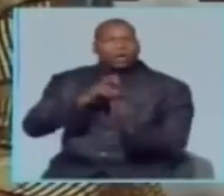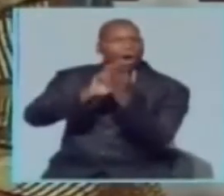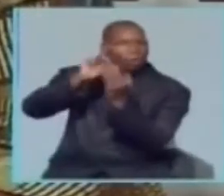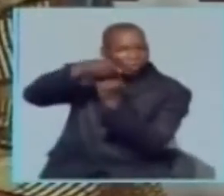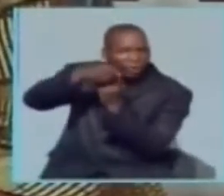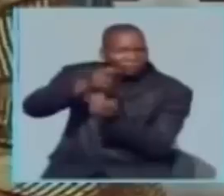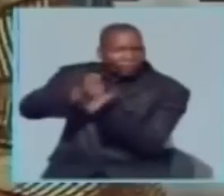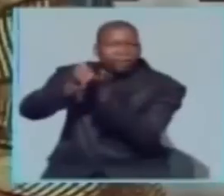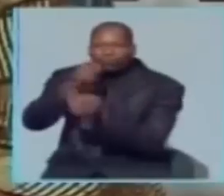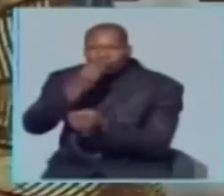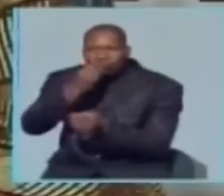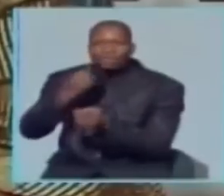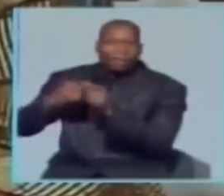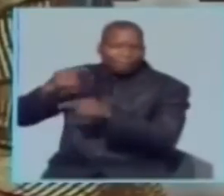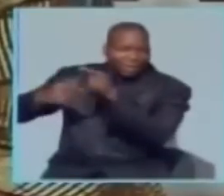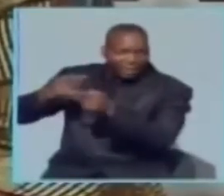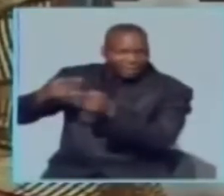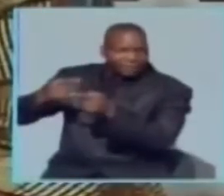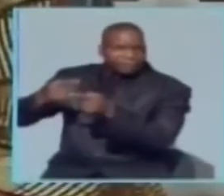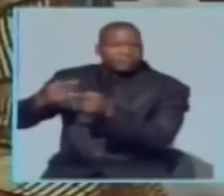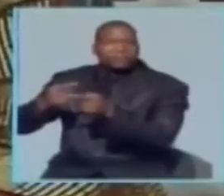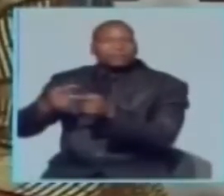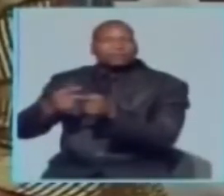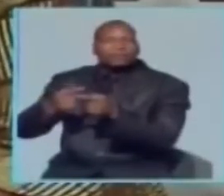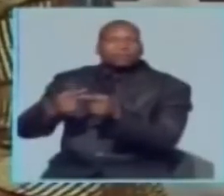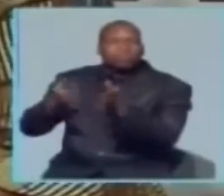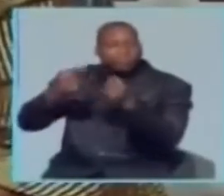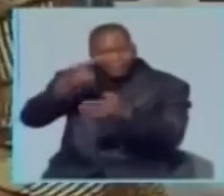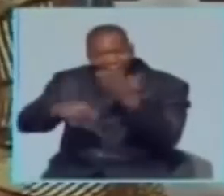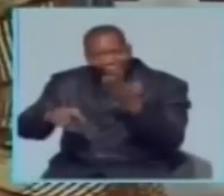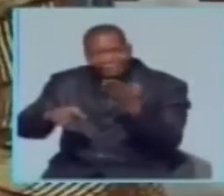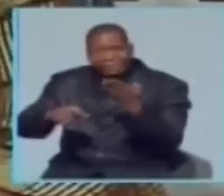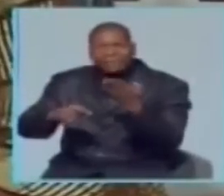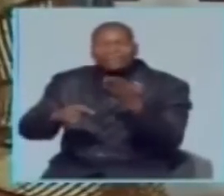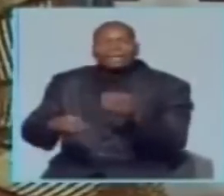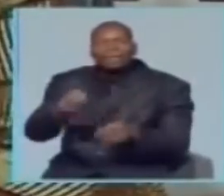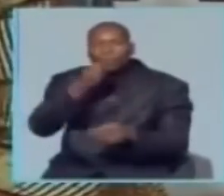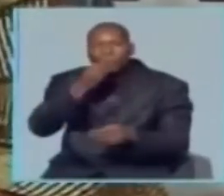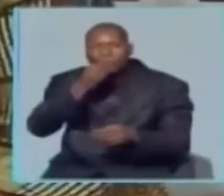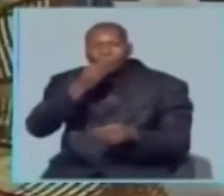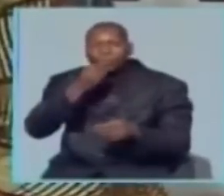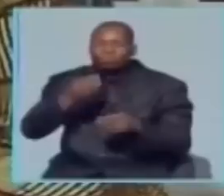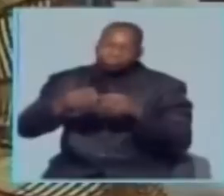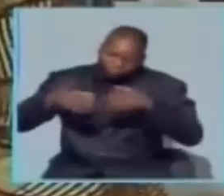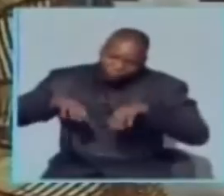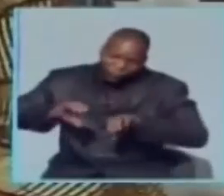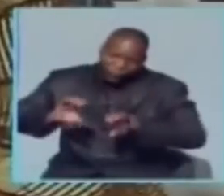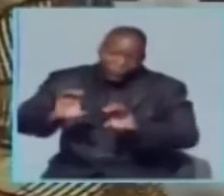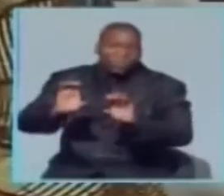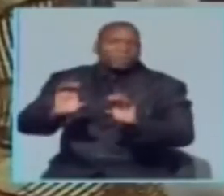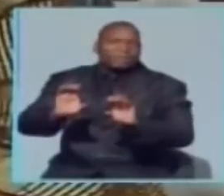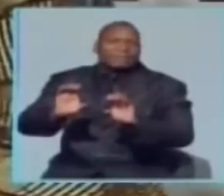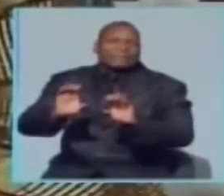is underway. But what we'd like is sustainable food security. And we do